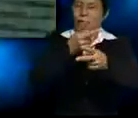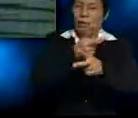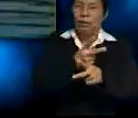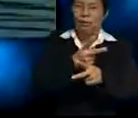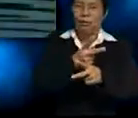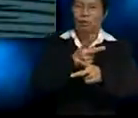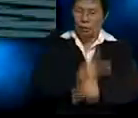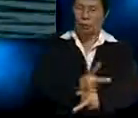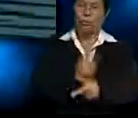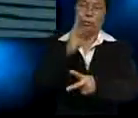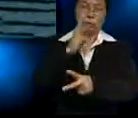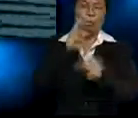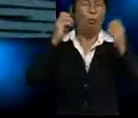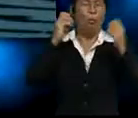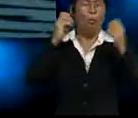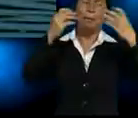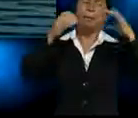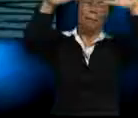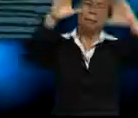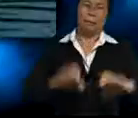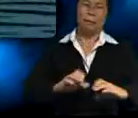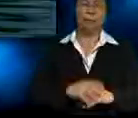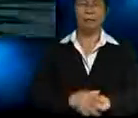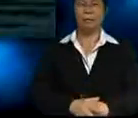water? There are many ways.